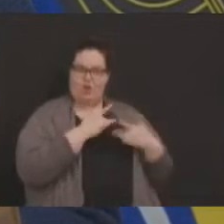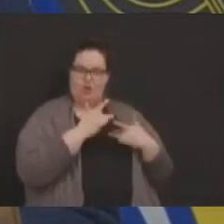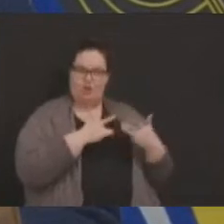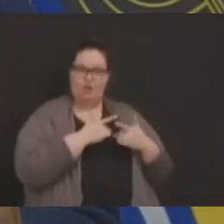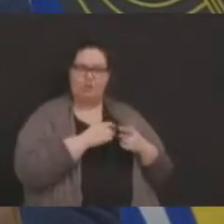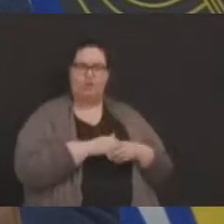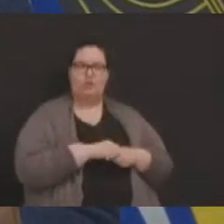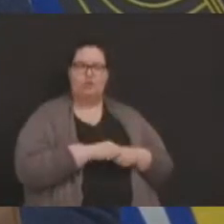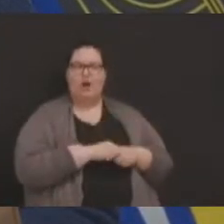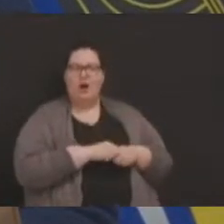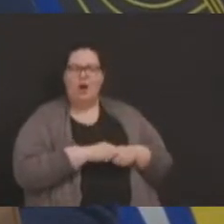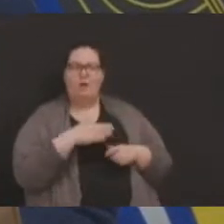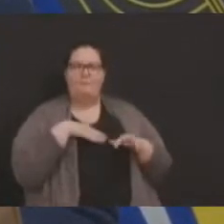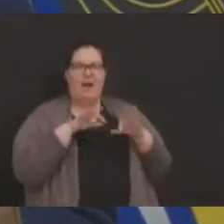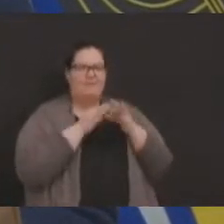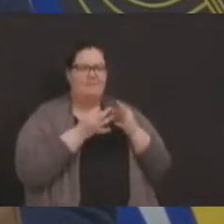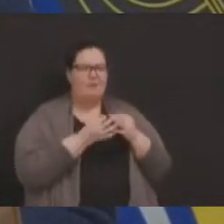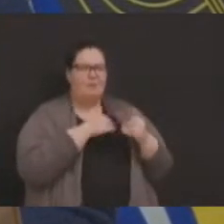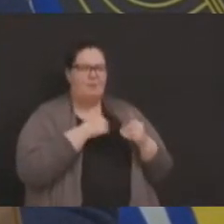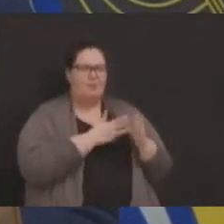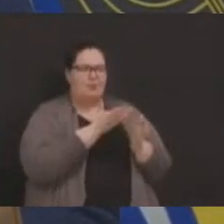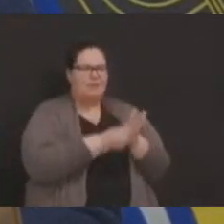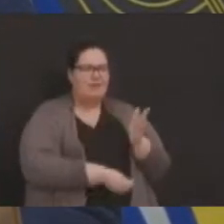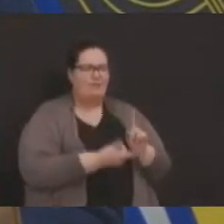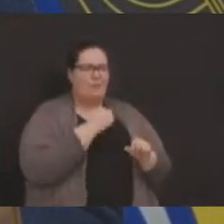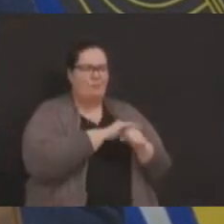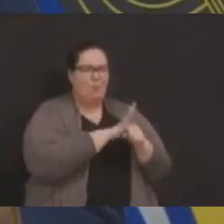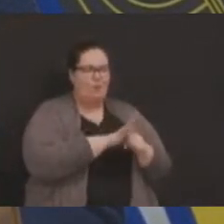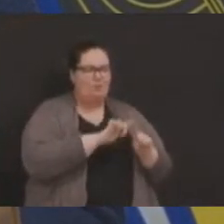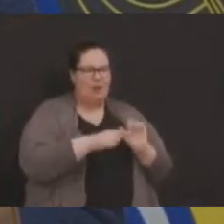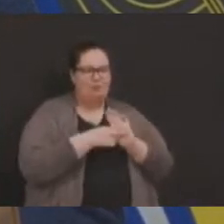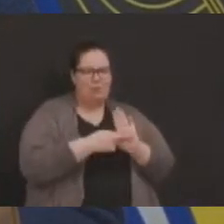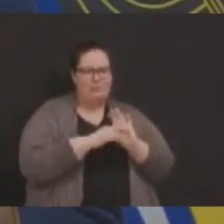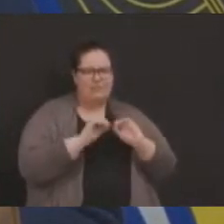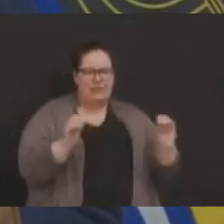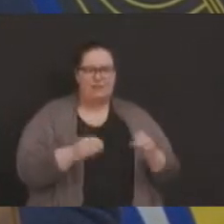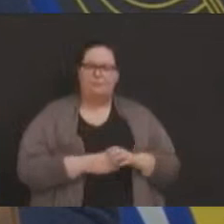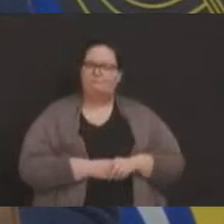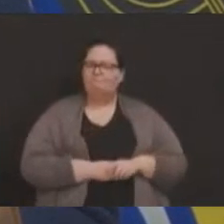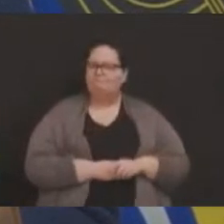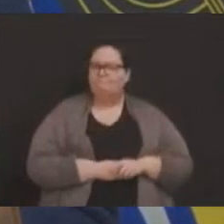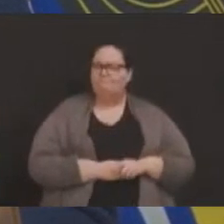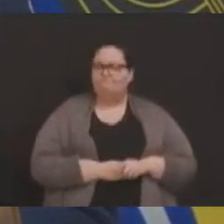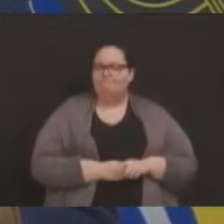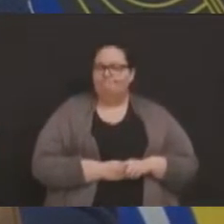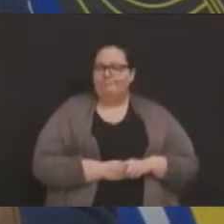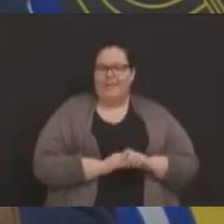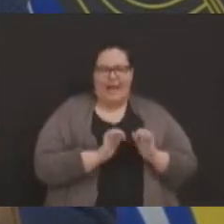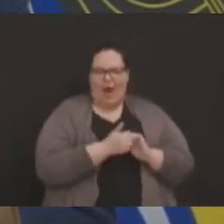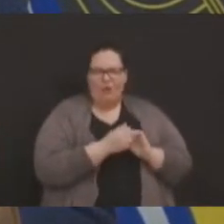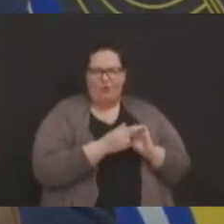upfront as much as possible and have been with this. So there's absolutely